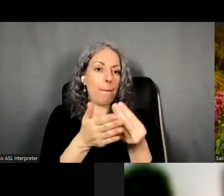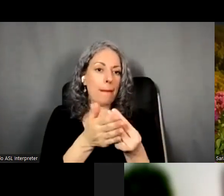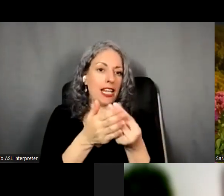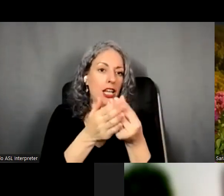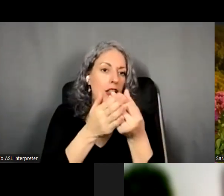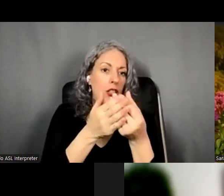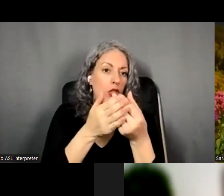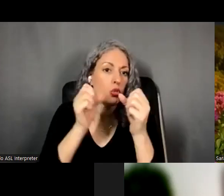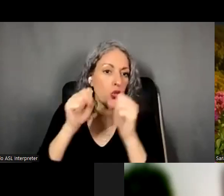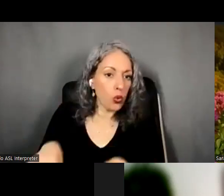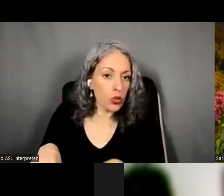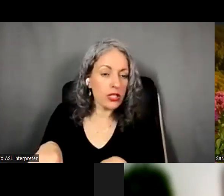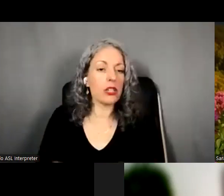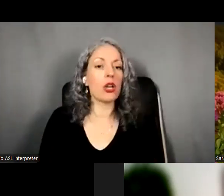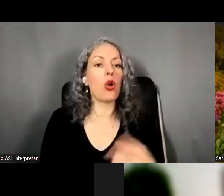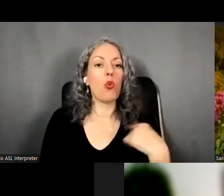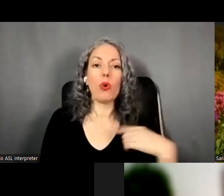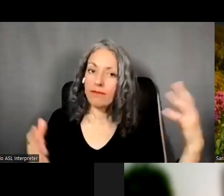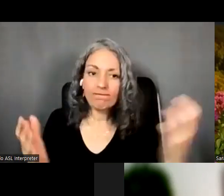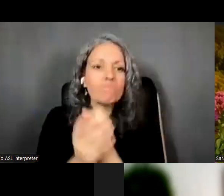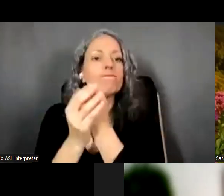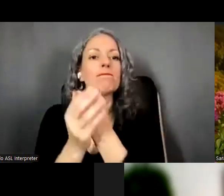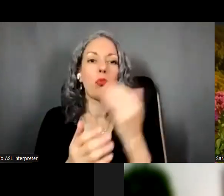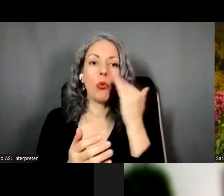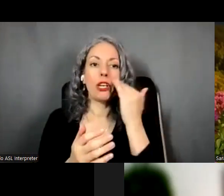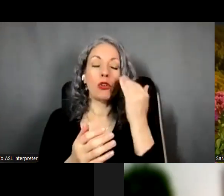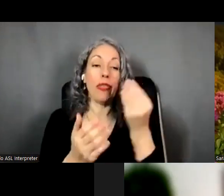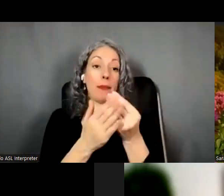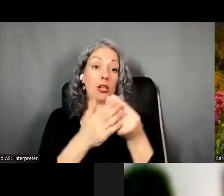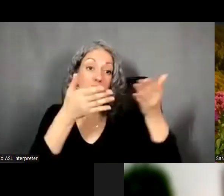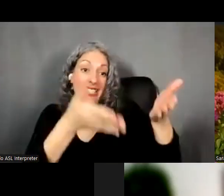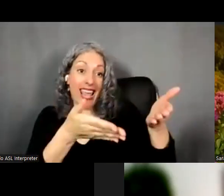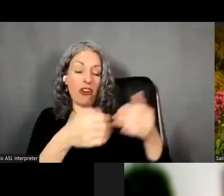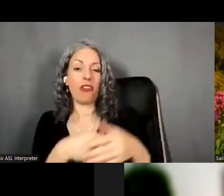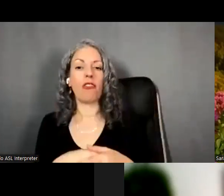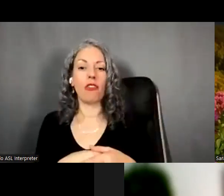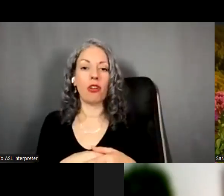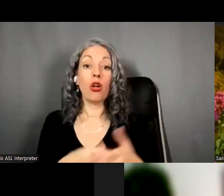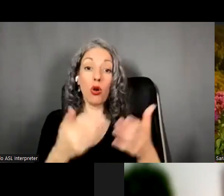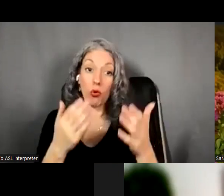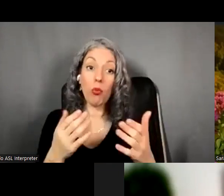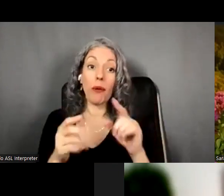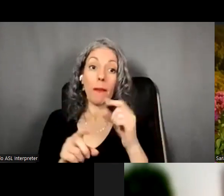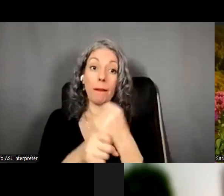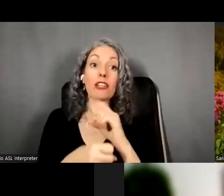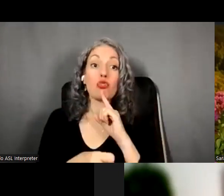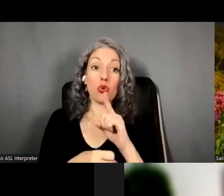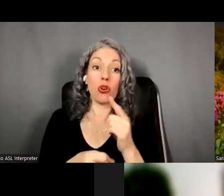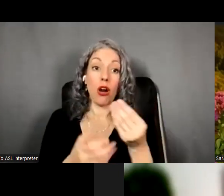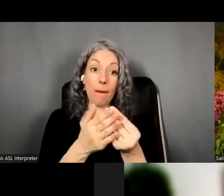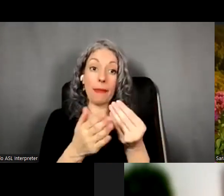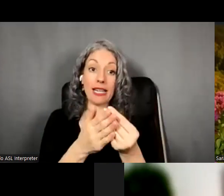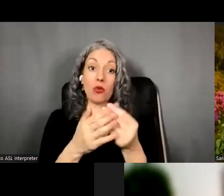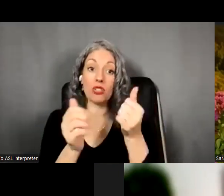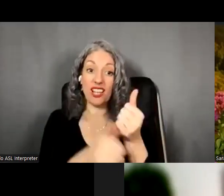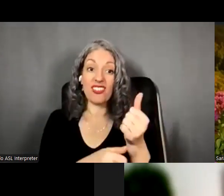we jumped at this opportunity when we knew that the funding was here. We wanted to make sure that our costs were covered, that we had